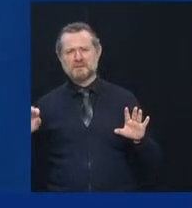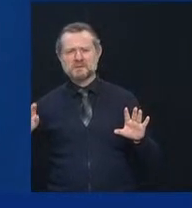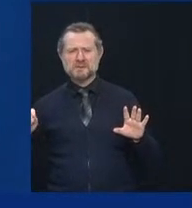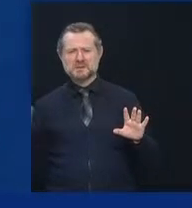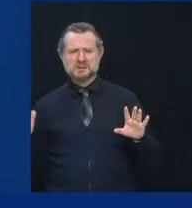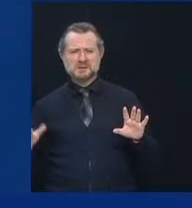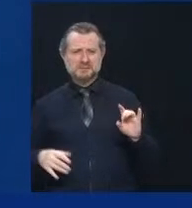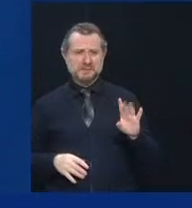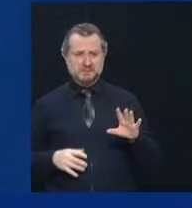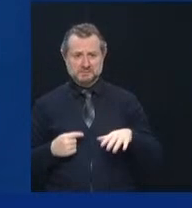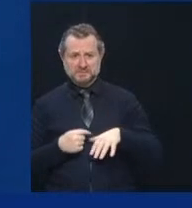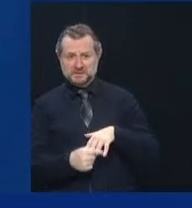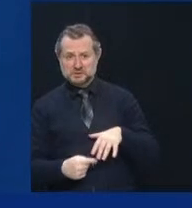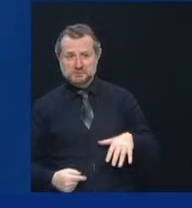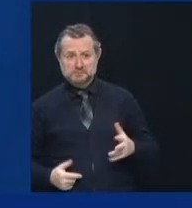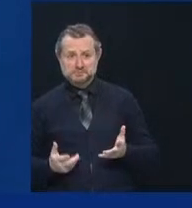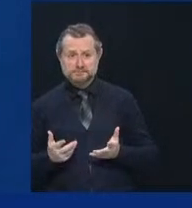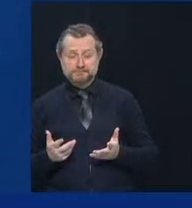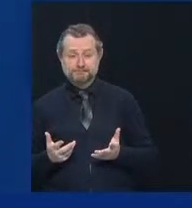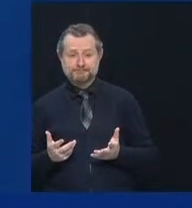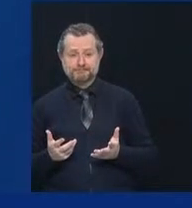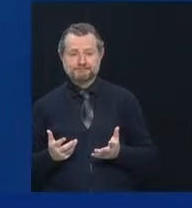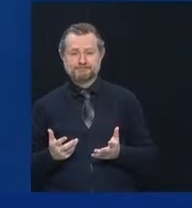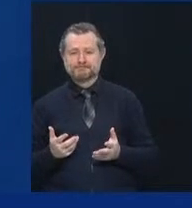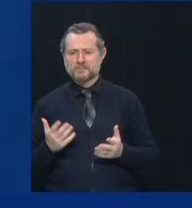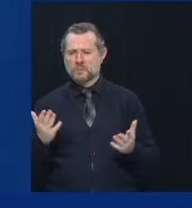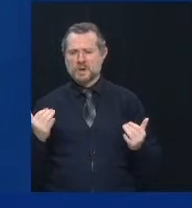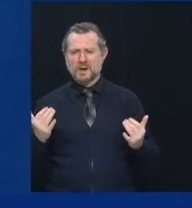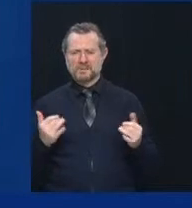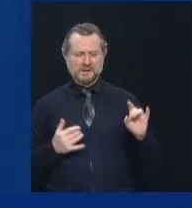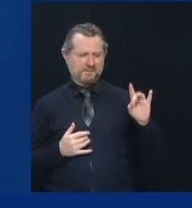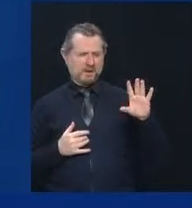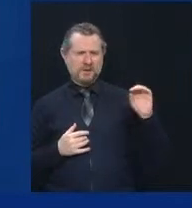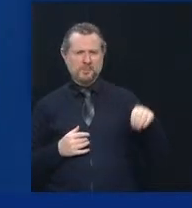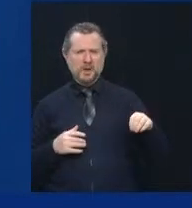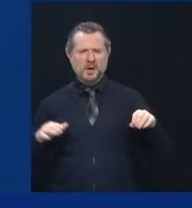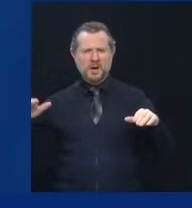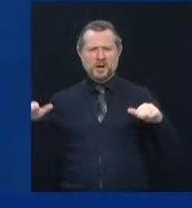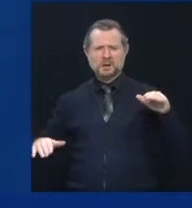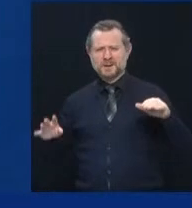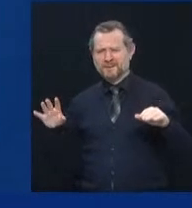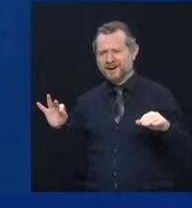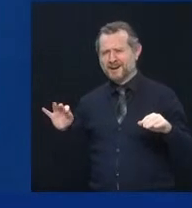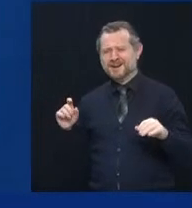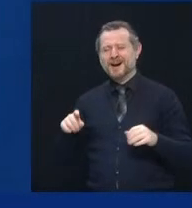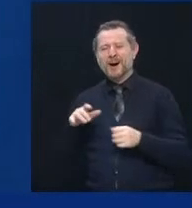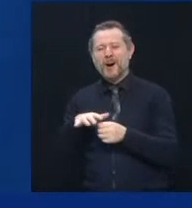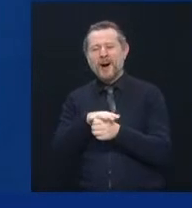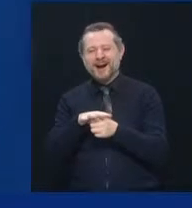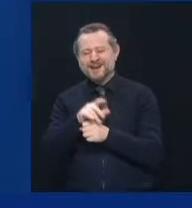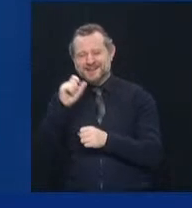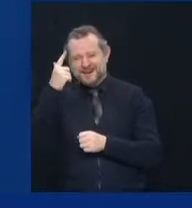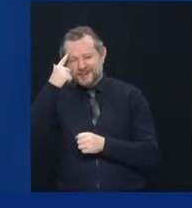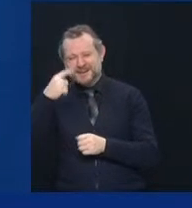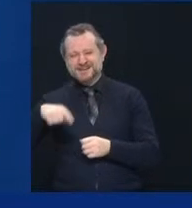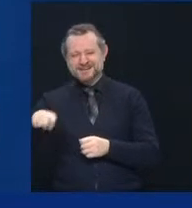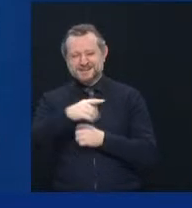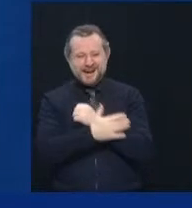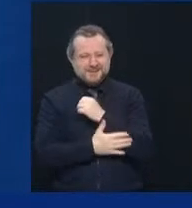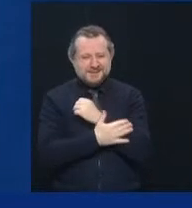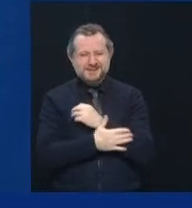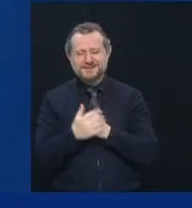know, what accounts for that? And I need the local governments, County Department of Health, in this